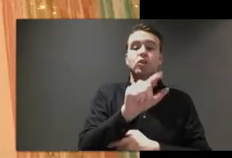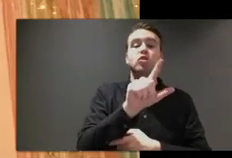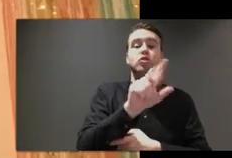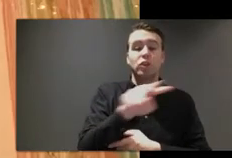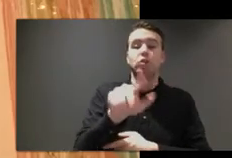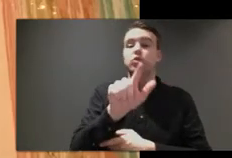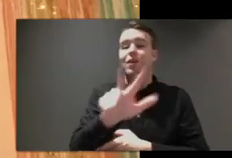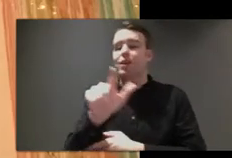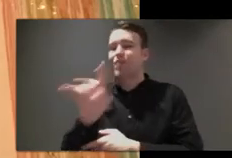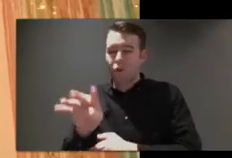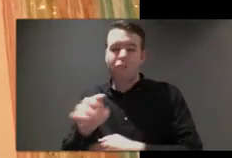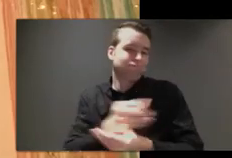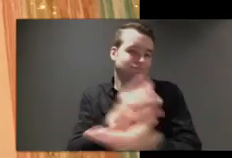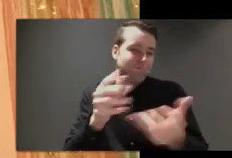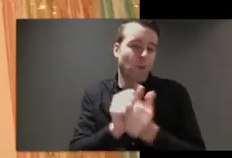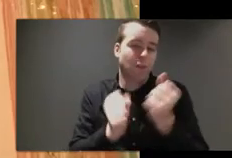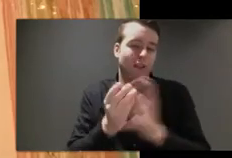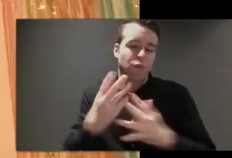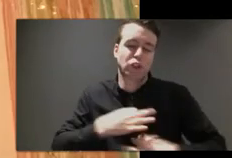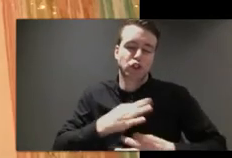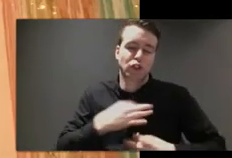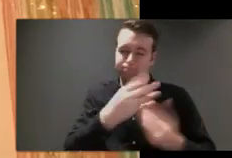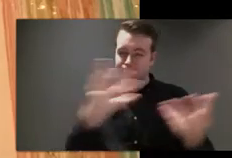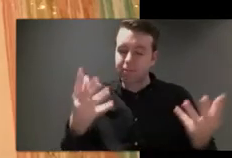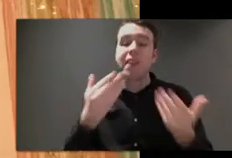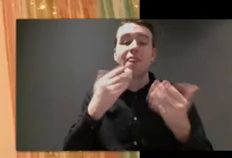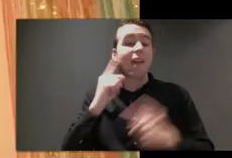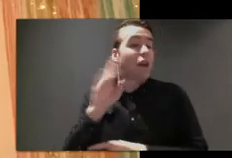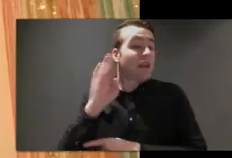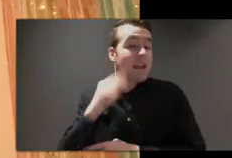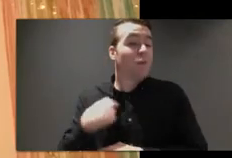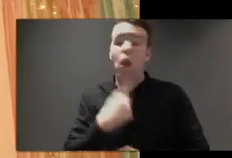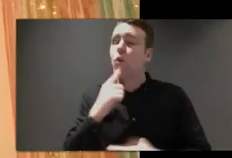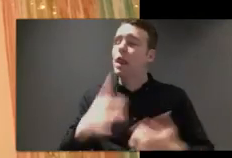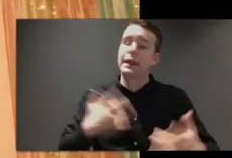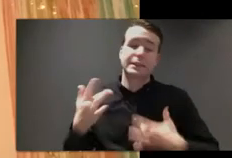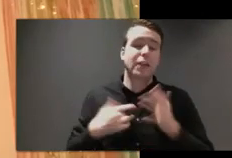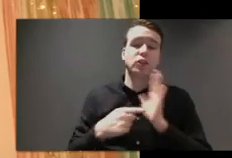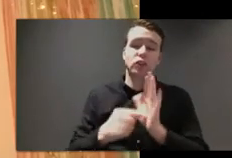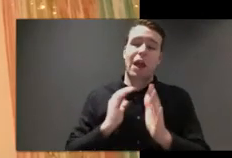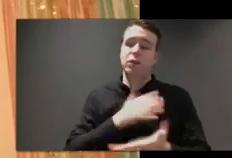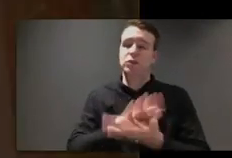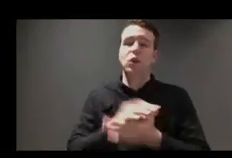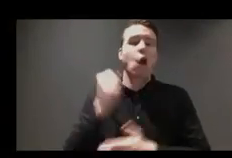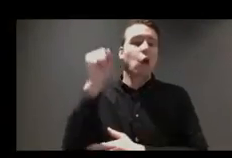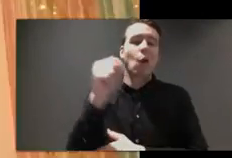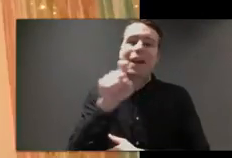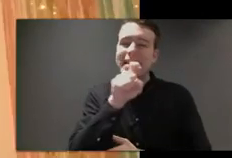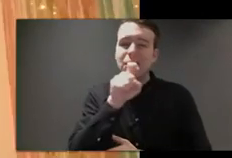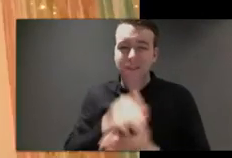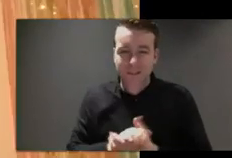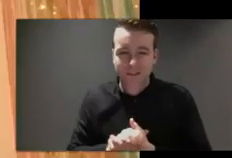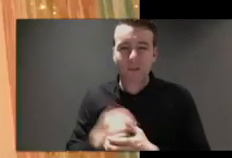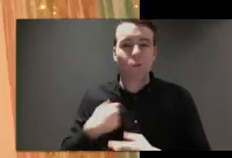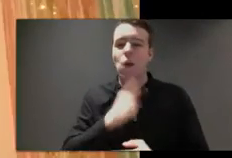24, again in a drive-through fashion. Thank you for listening, and we both are excited to show off our school. Go Eagles! We're really